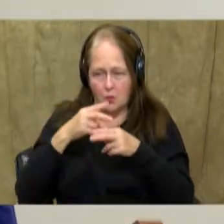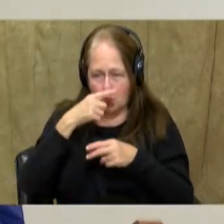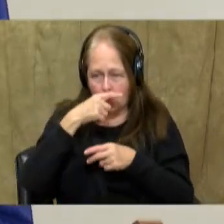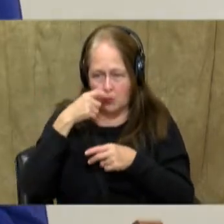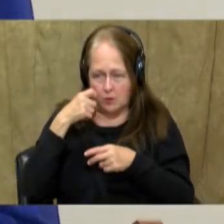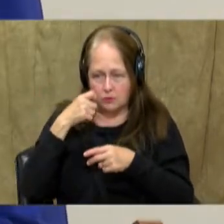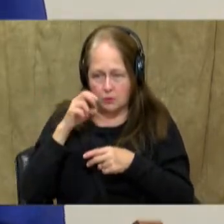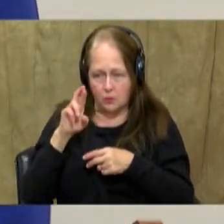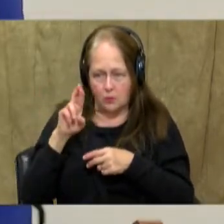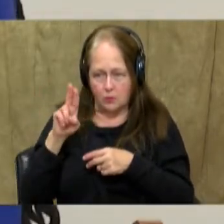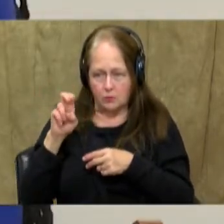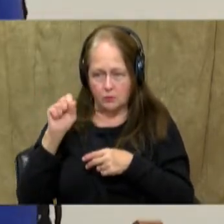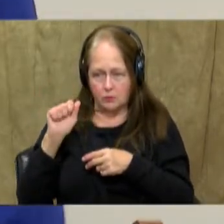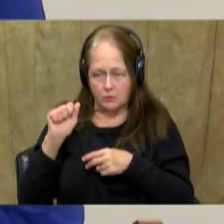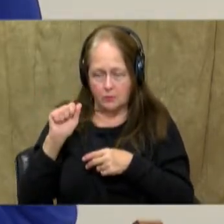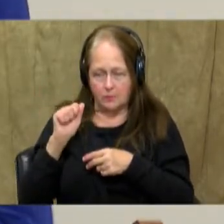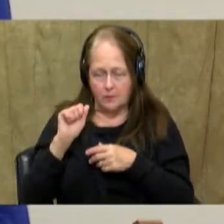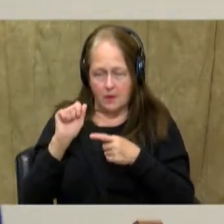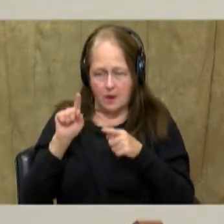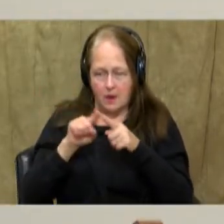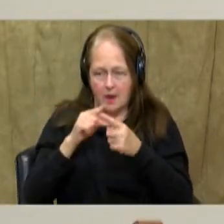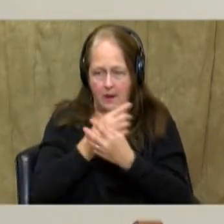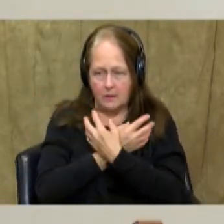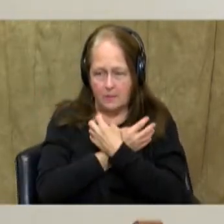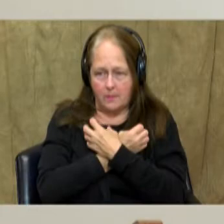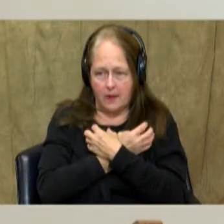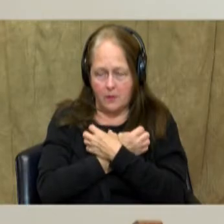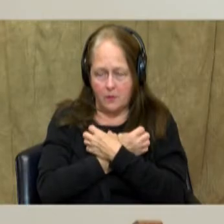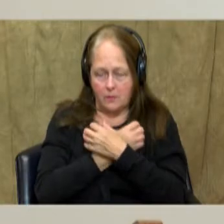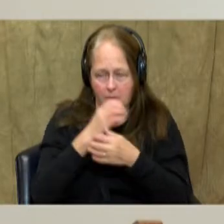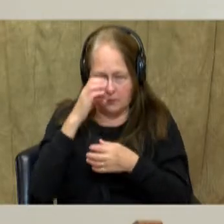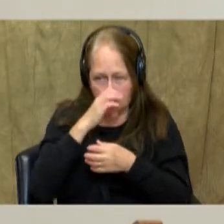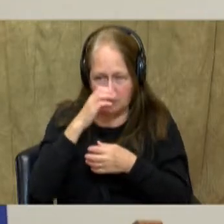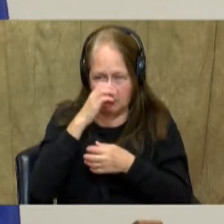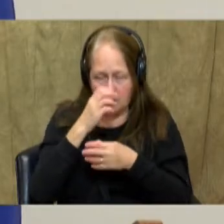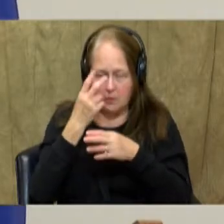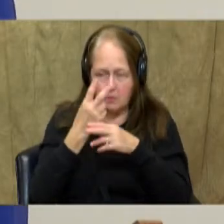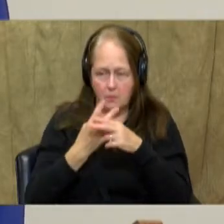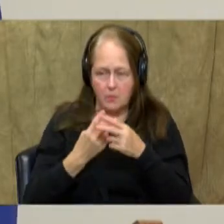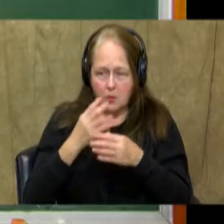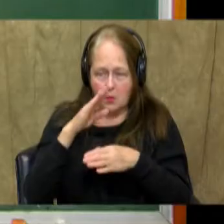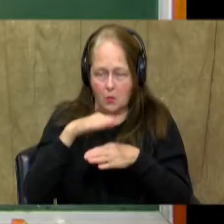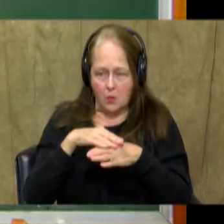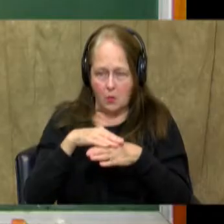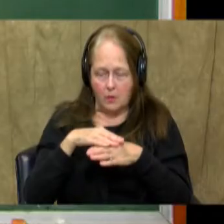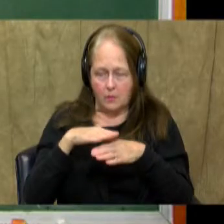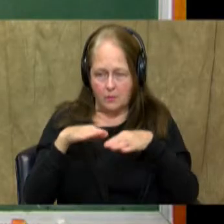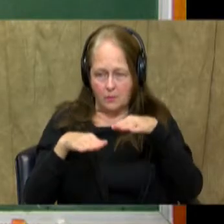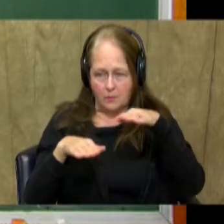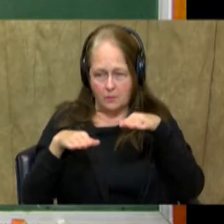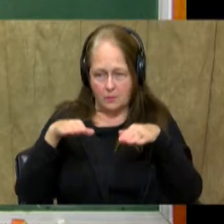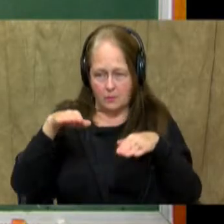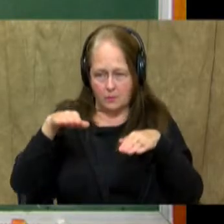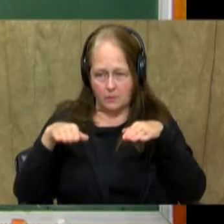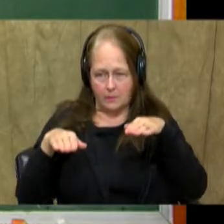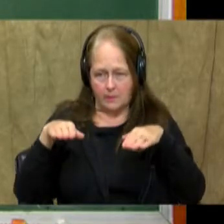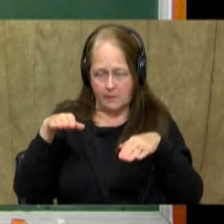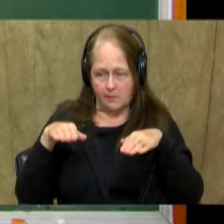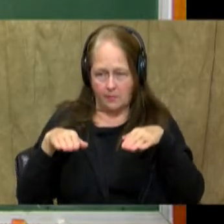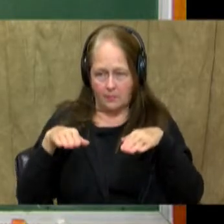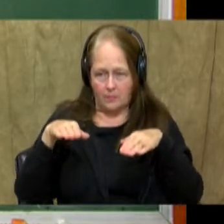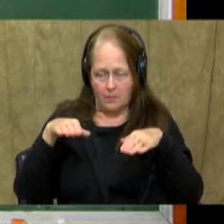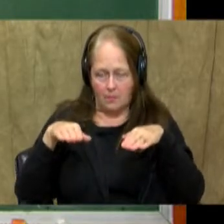is represented as a bear. Now, if you look at this cartoon, they're both on a seesaw, and that represents